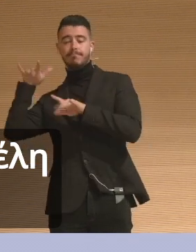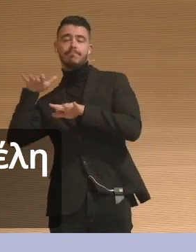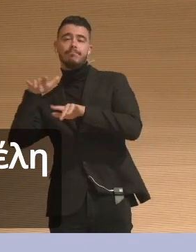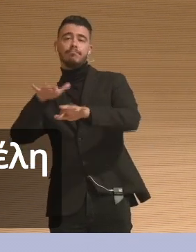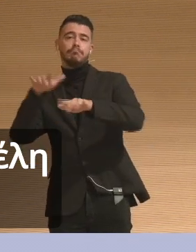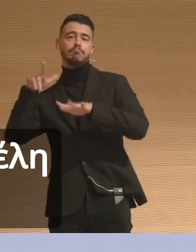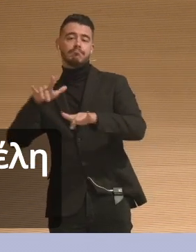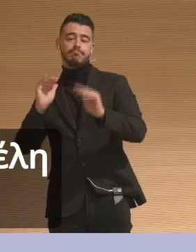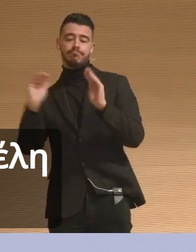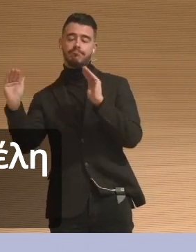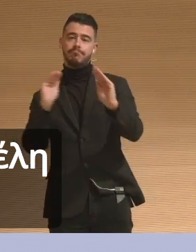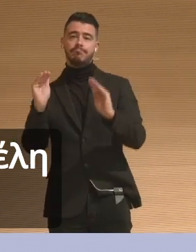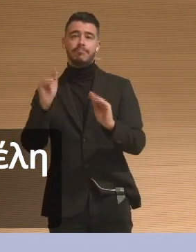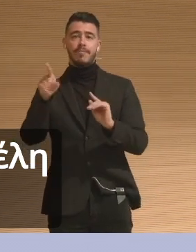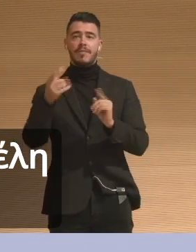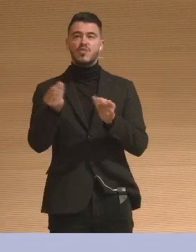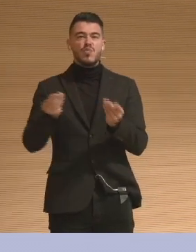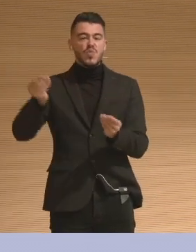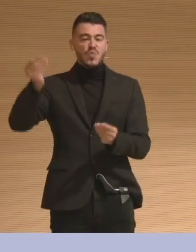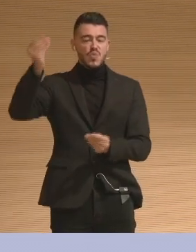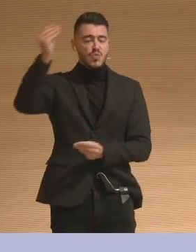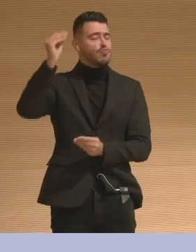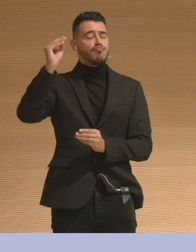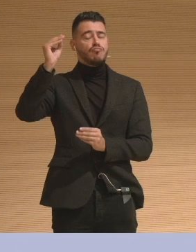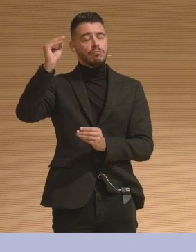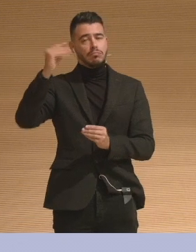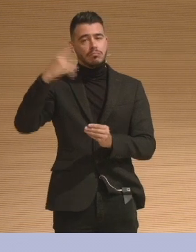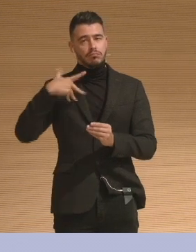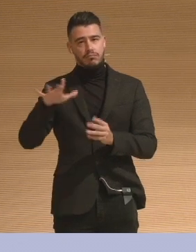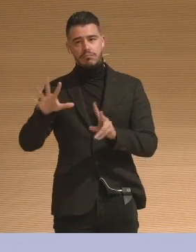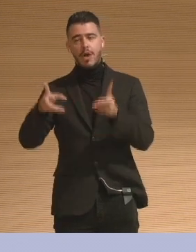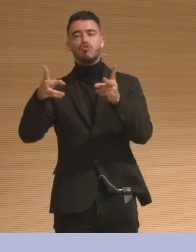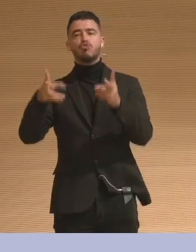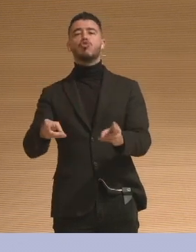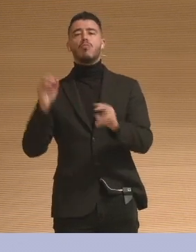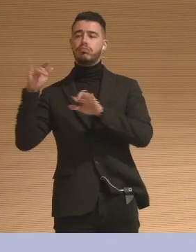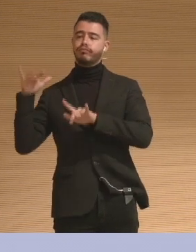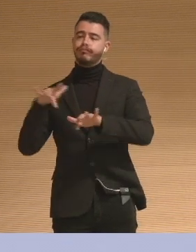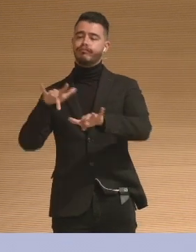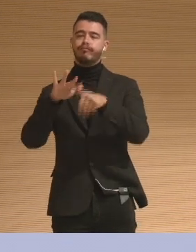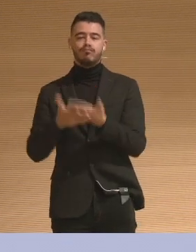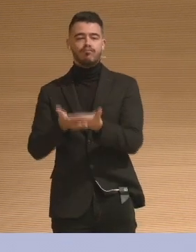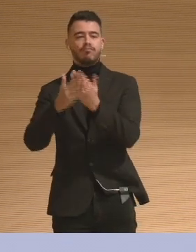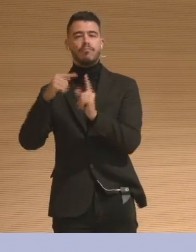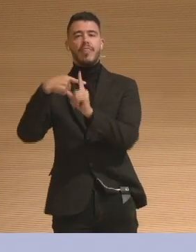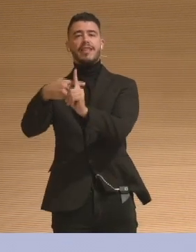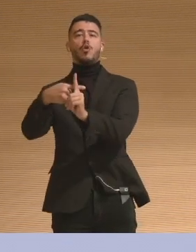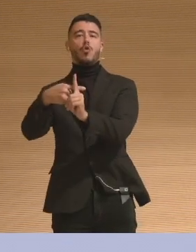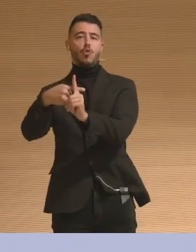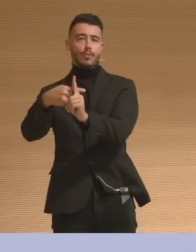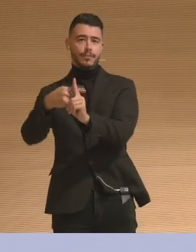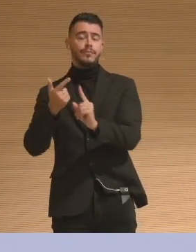have additional cognitive benefits that social factors do not provide. And this has implications for